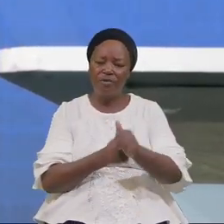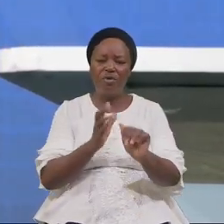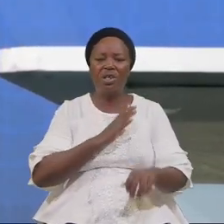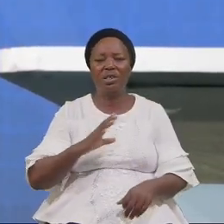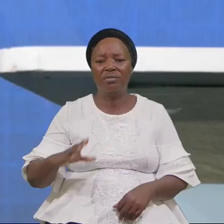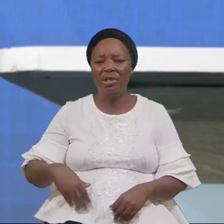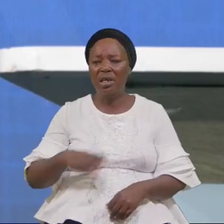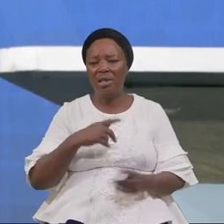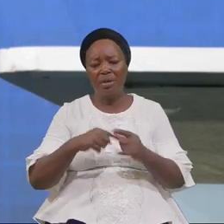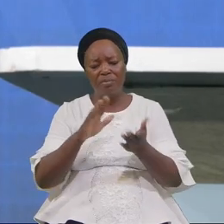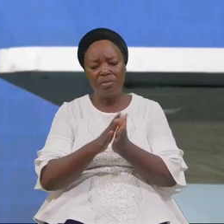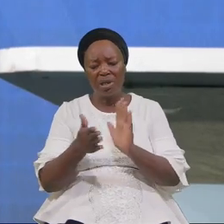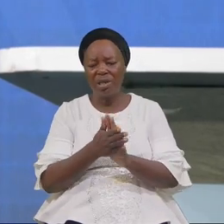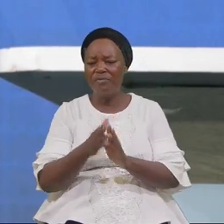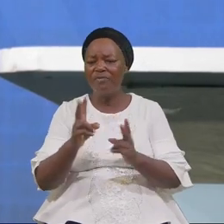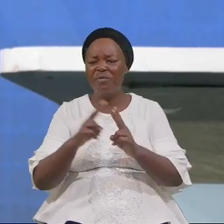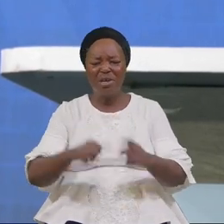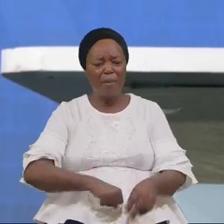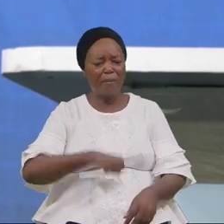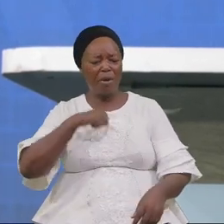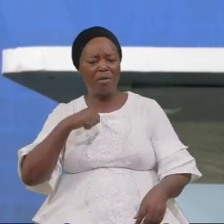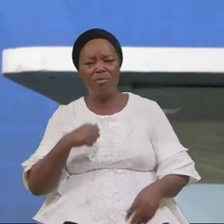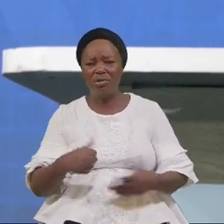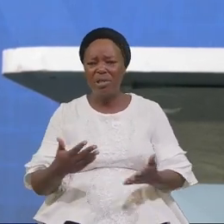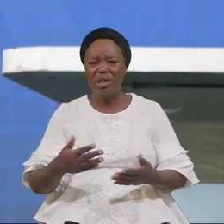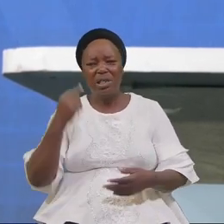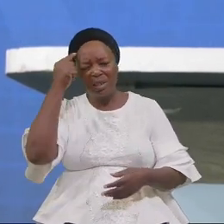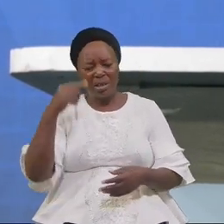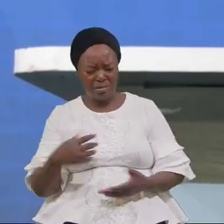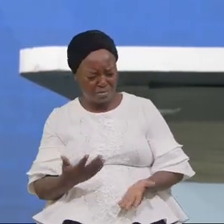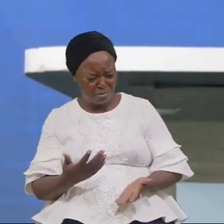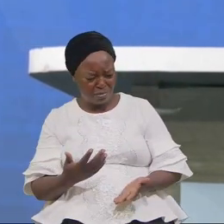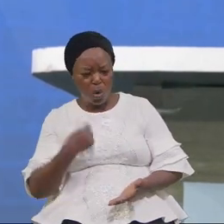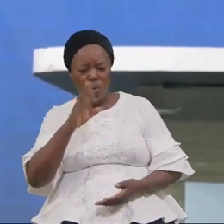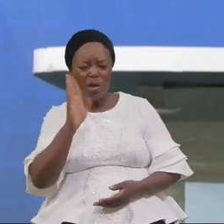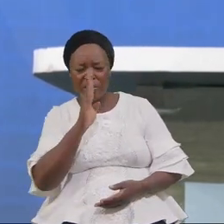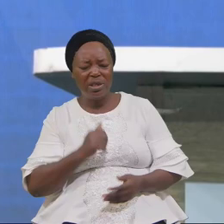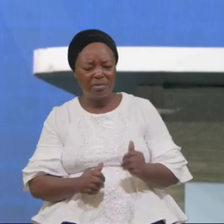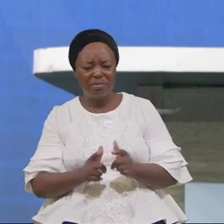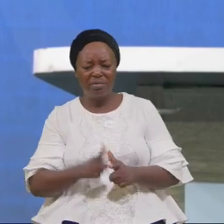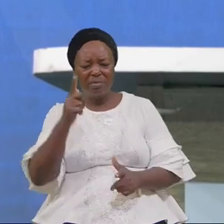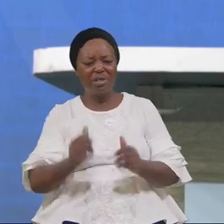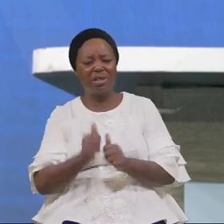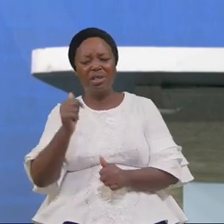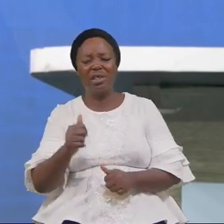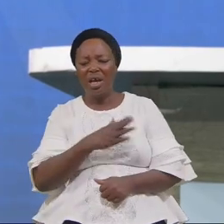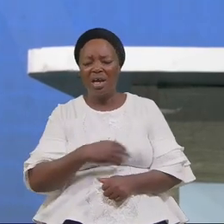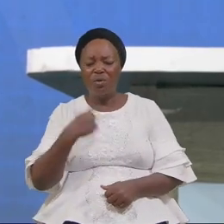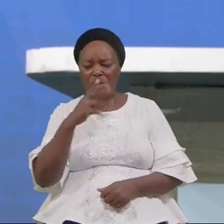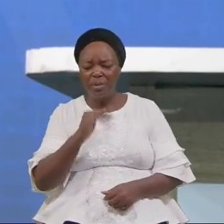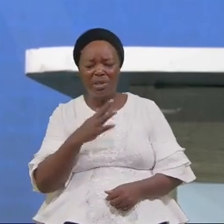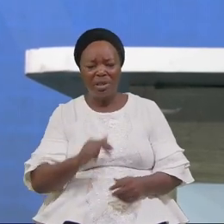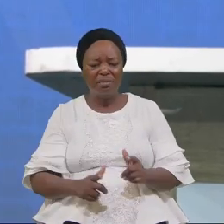became so proud, wondering, who will be the greatest? who will be the highest, who will be